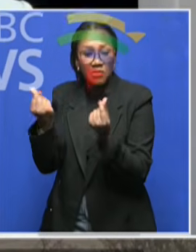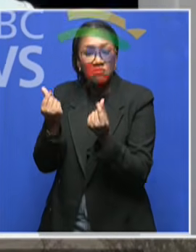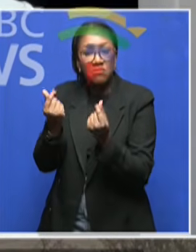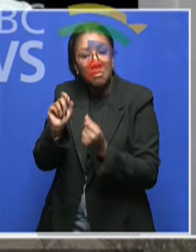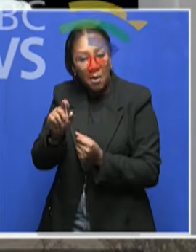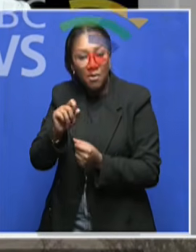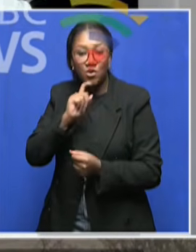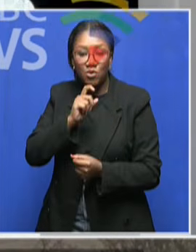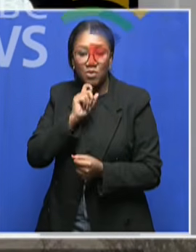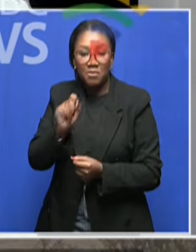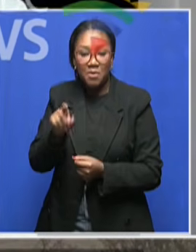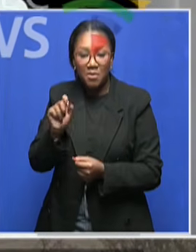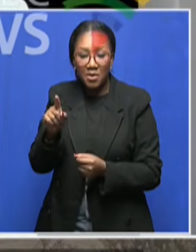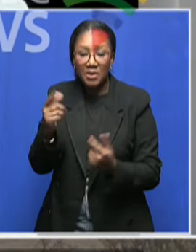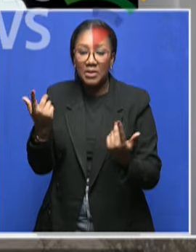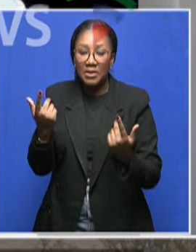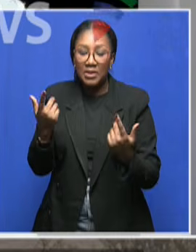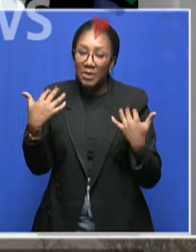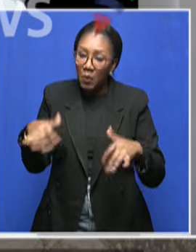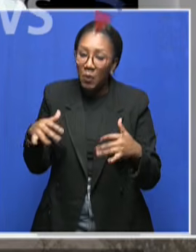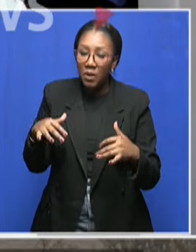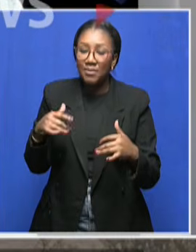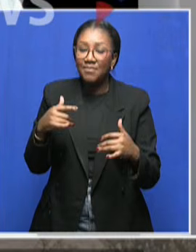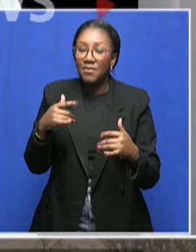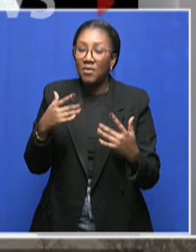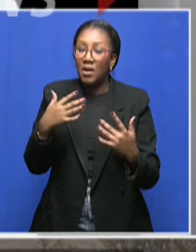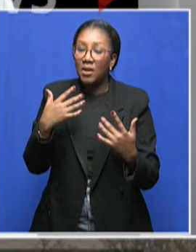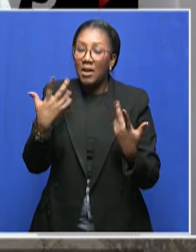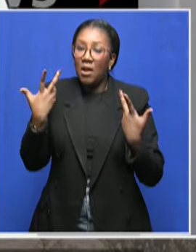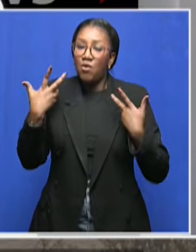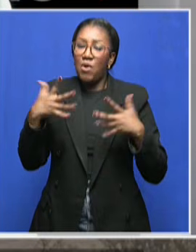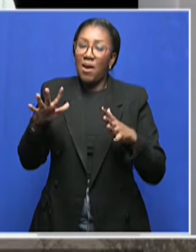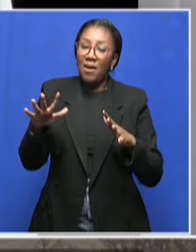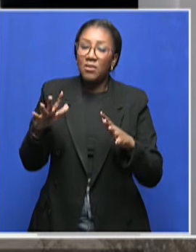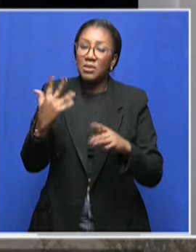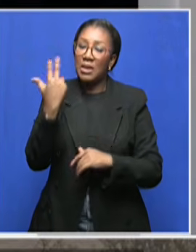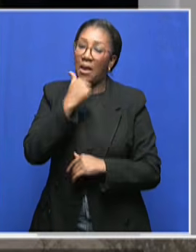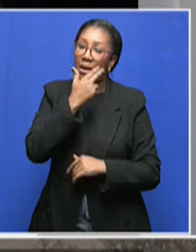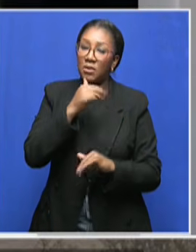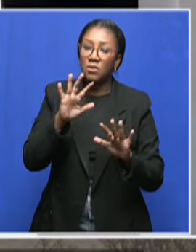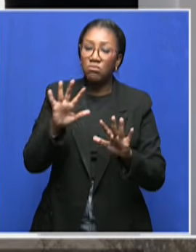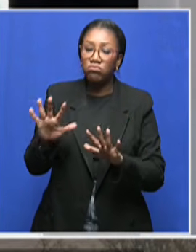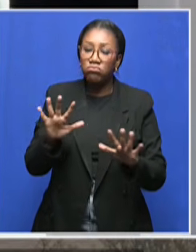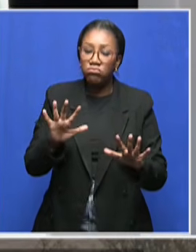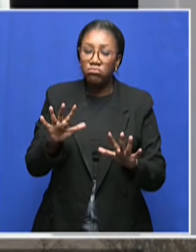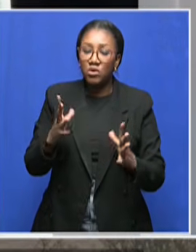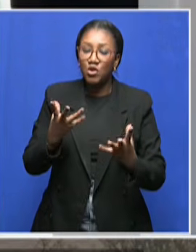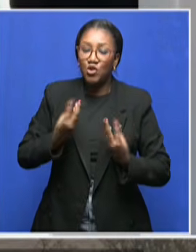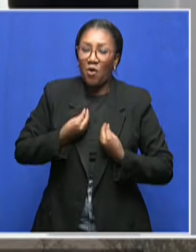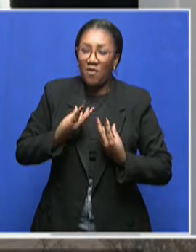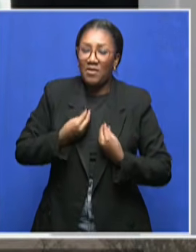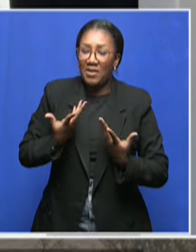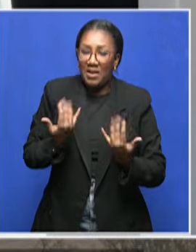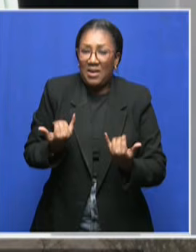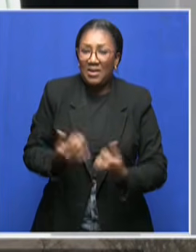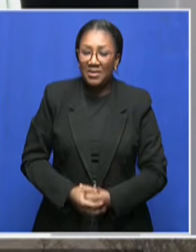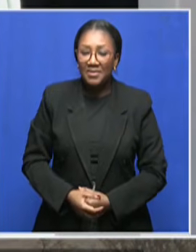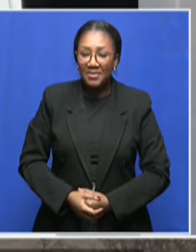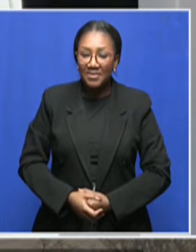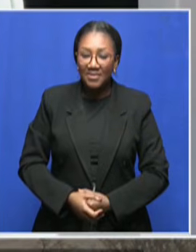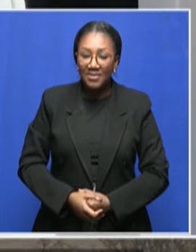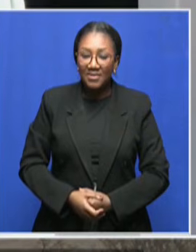what I'm going to do. I'm bringing in really soft elements but also bringing in that nostalgic element. You know, it's